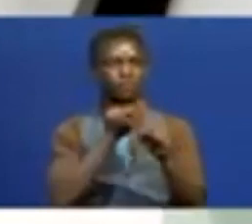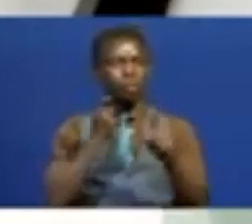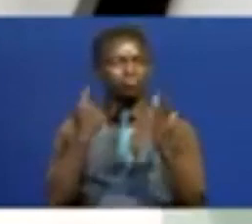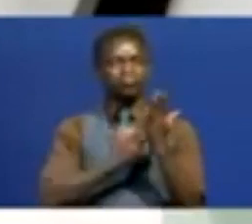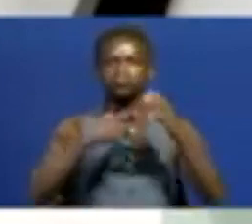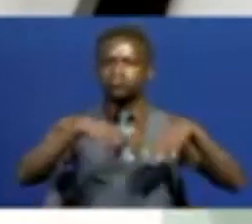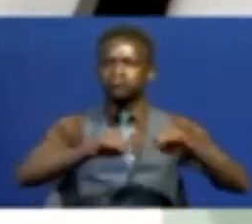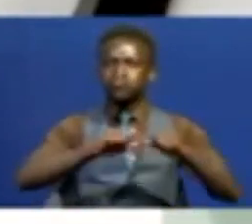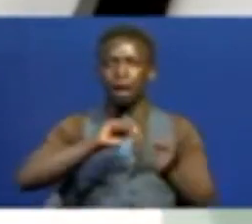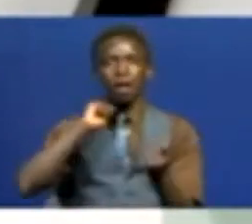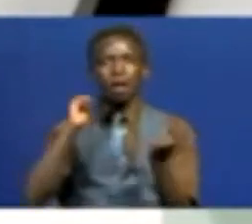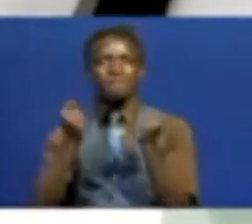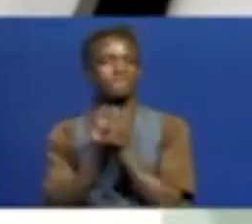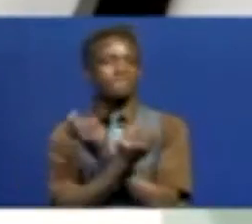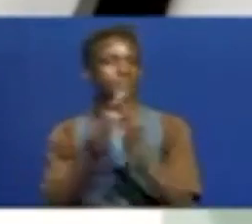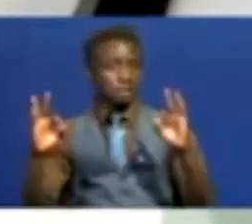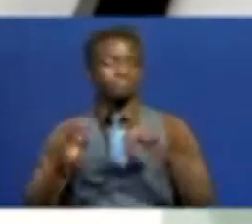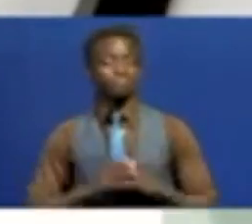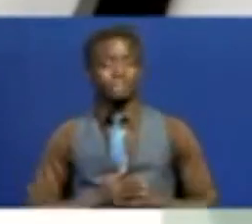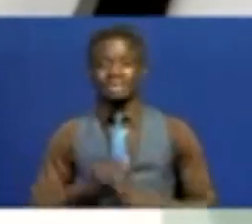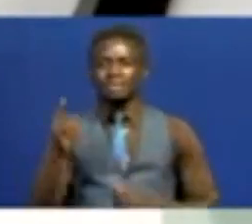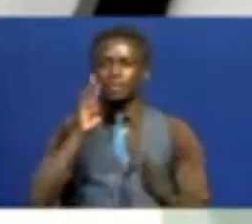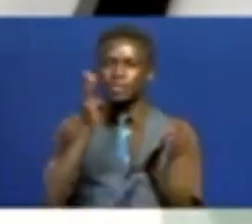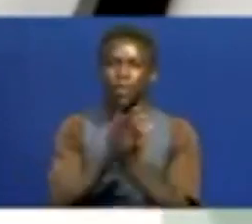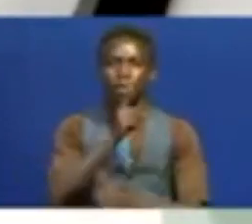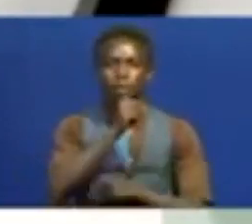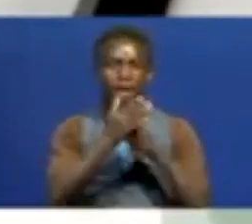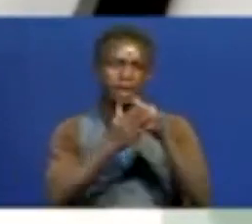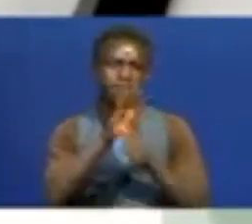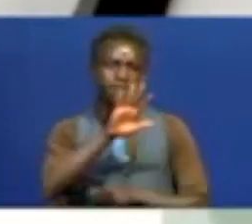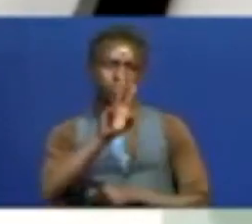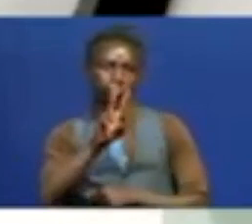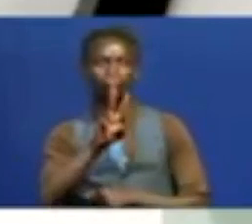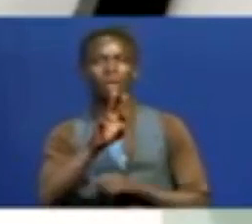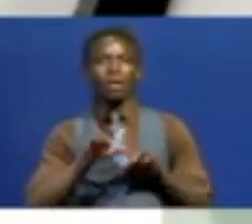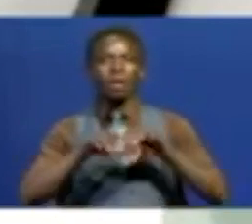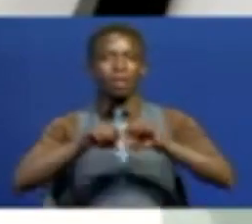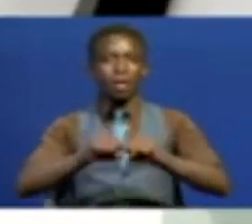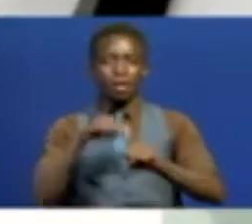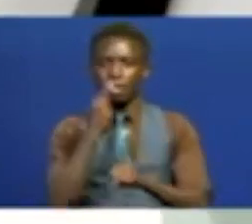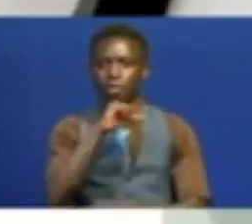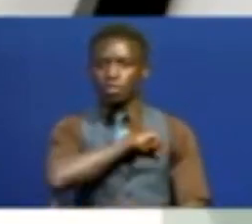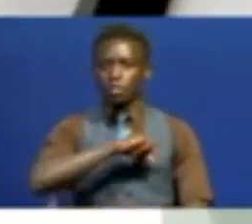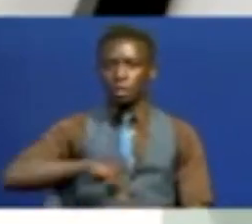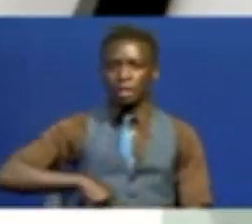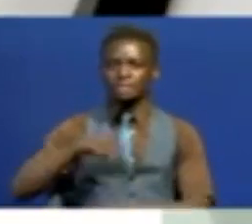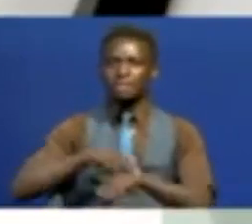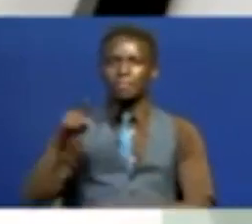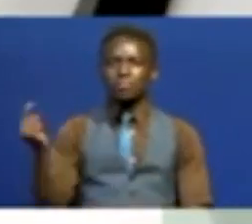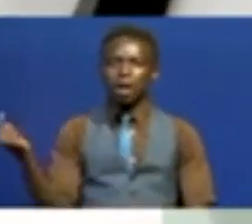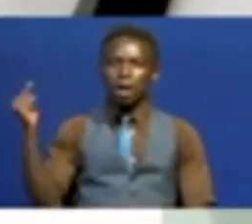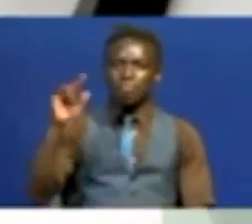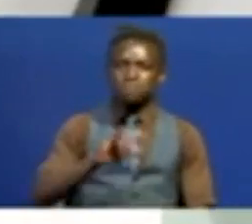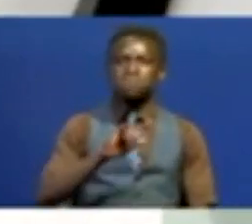also witnessed the 1952 ascension to the throne of Queen Elizabeth II while she was on tour